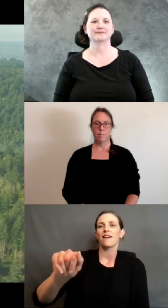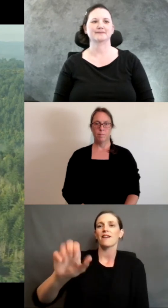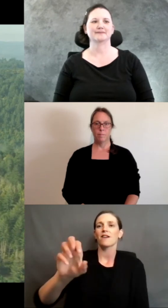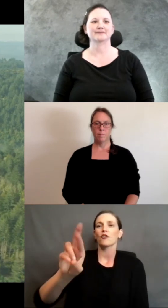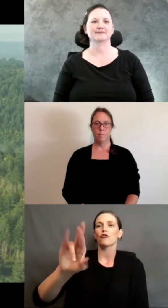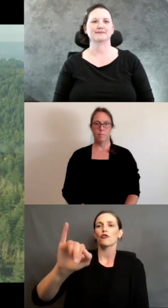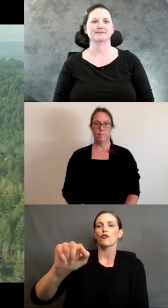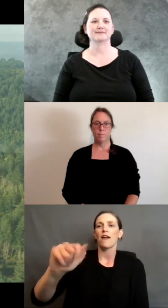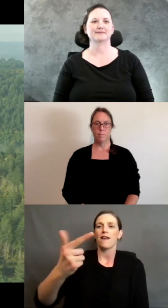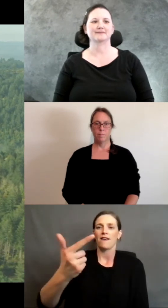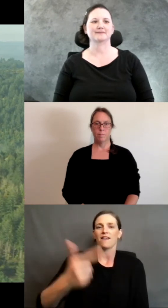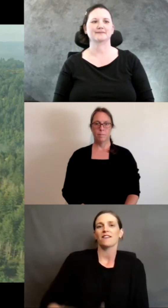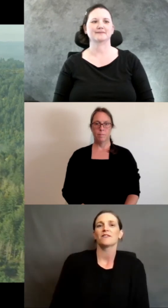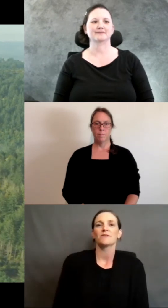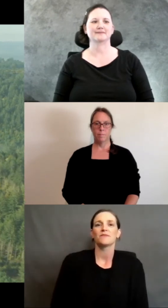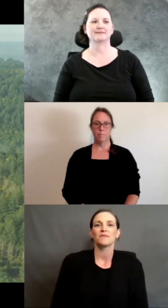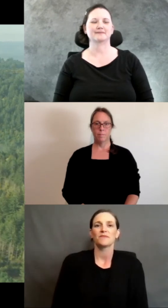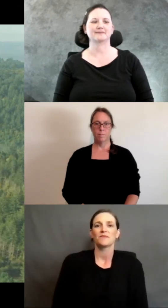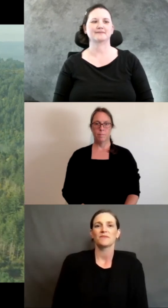Whisperia Megan Willow.